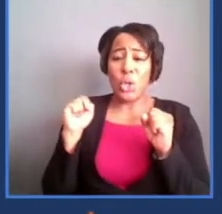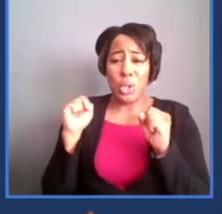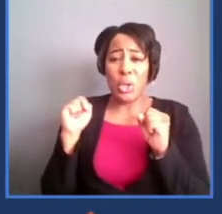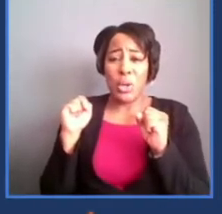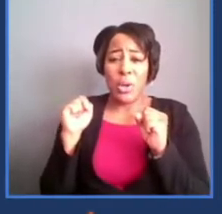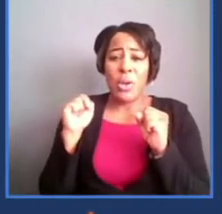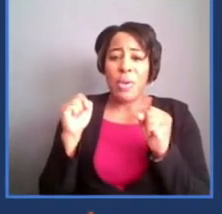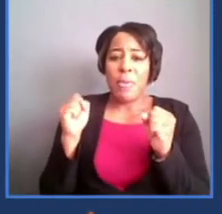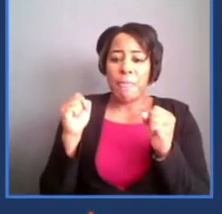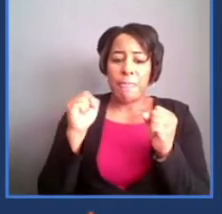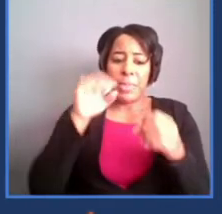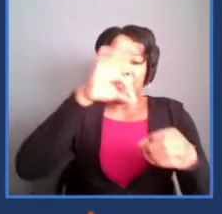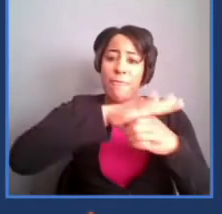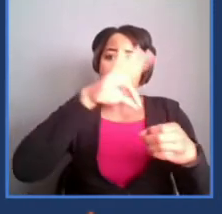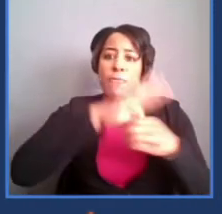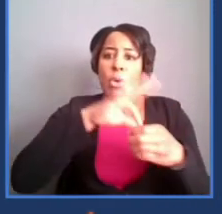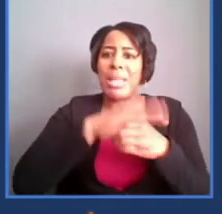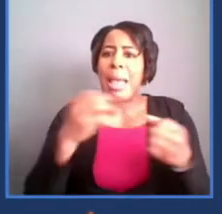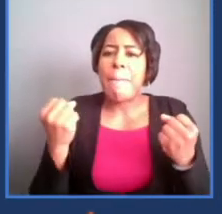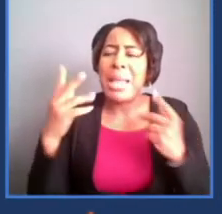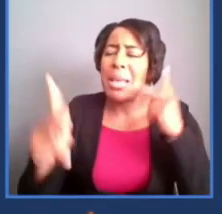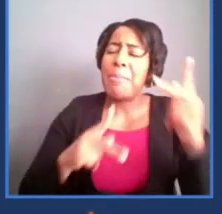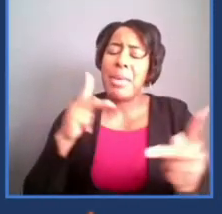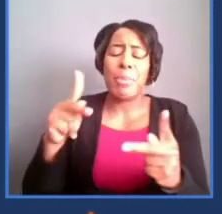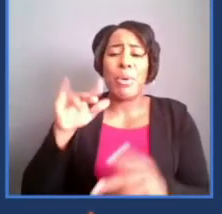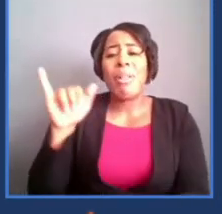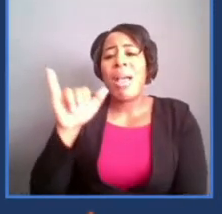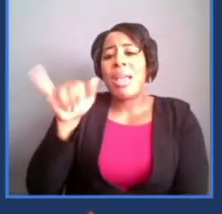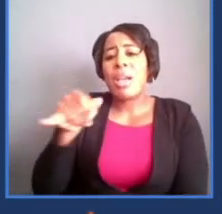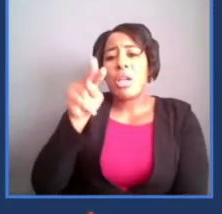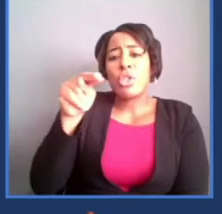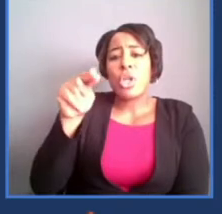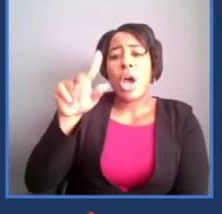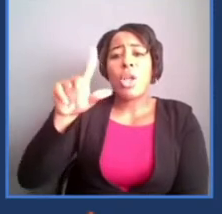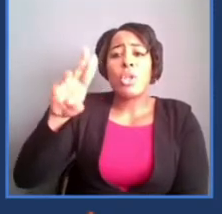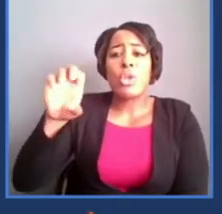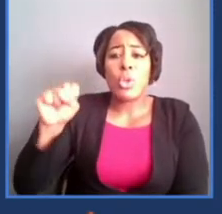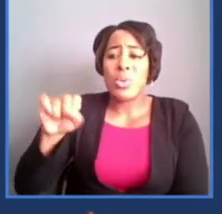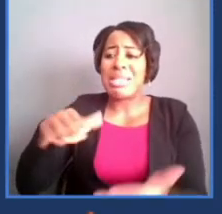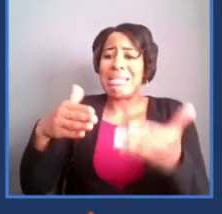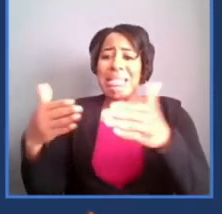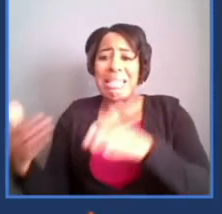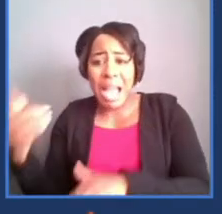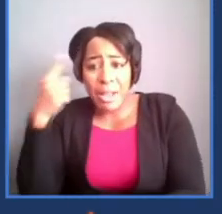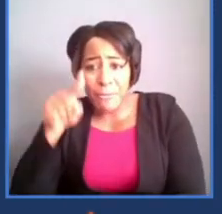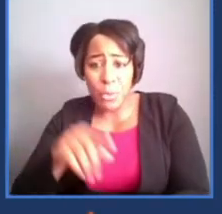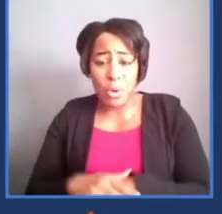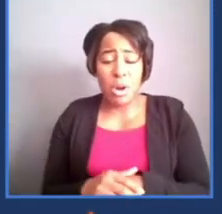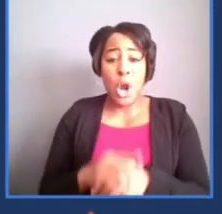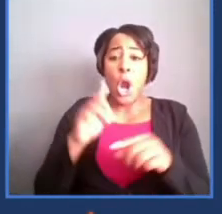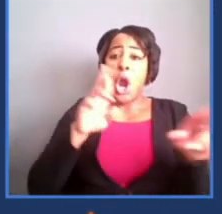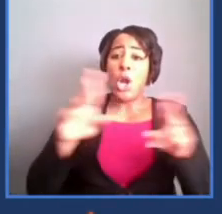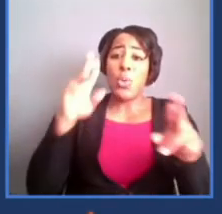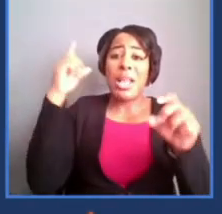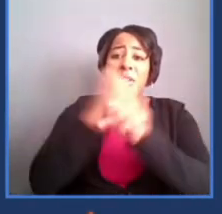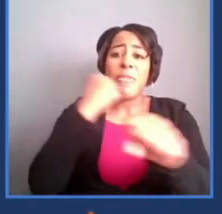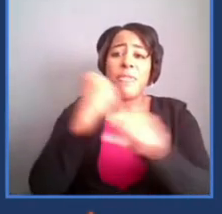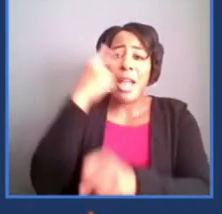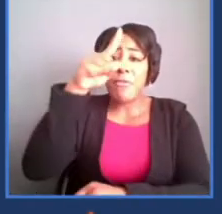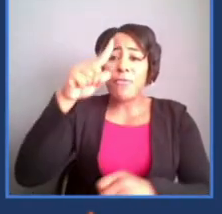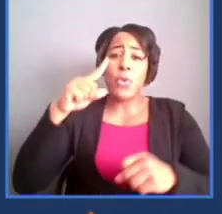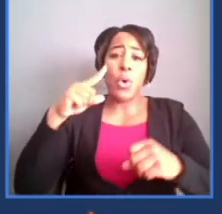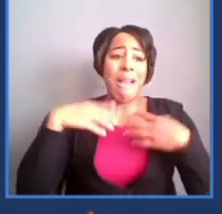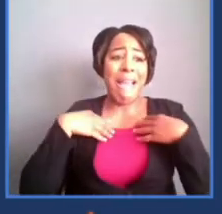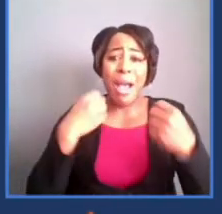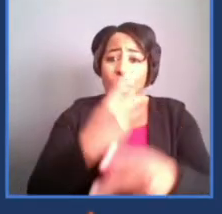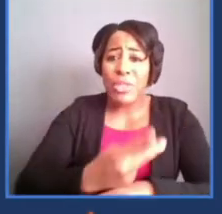and suffered for? Are you ready to fight for health and jobs and justice for all the people? Are you ready to send